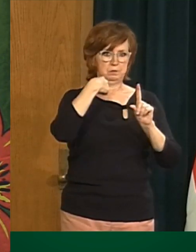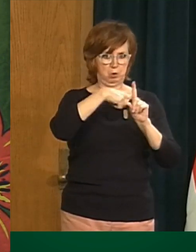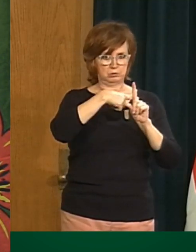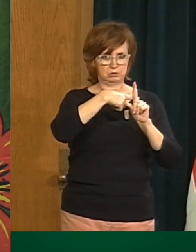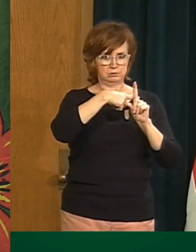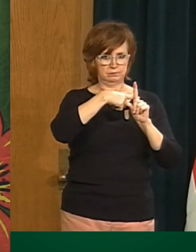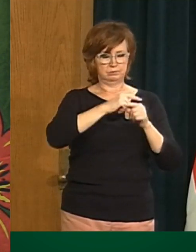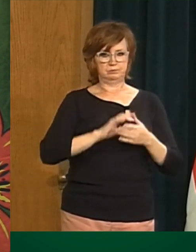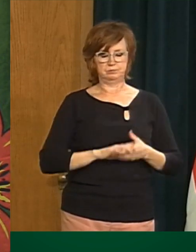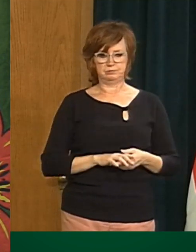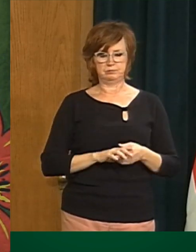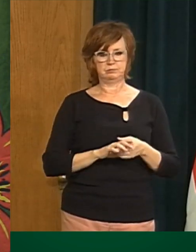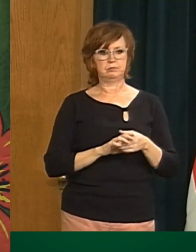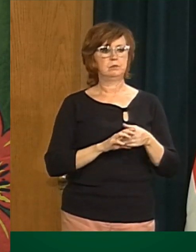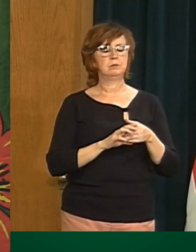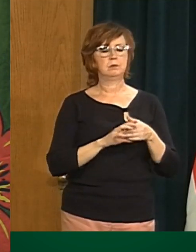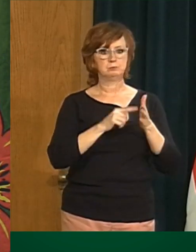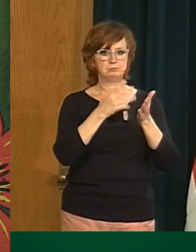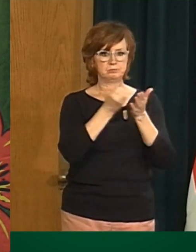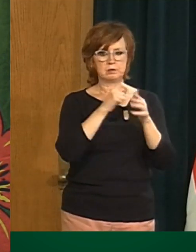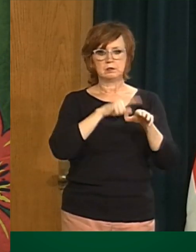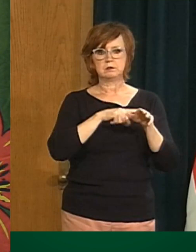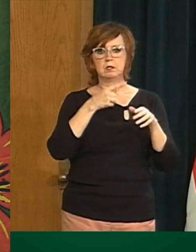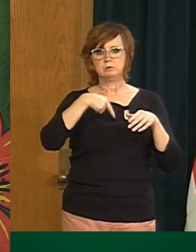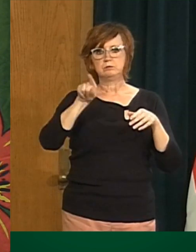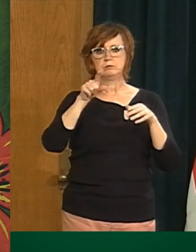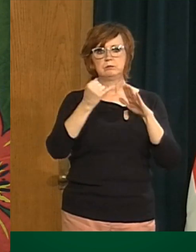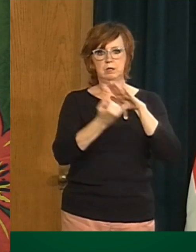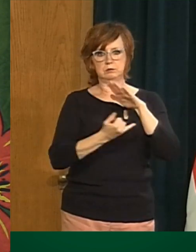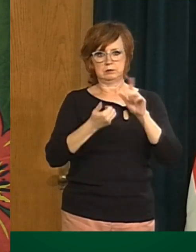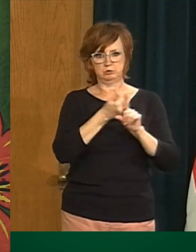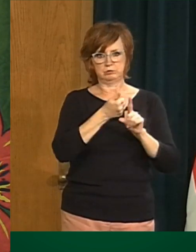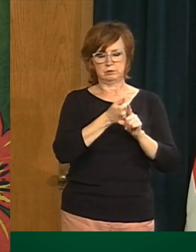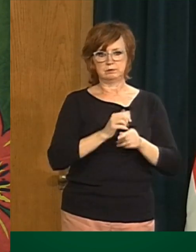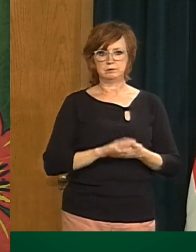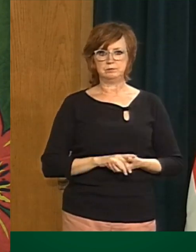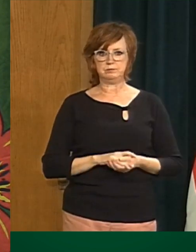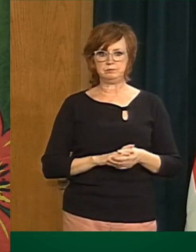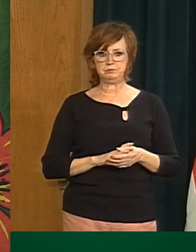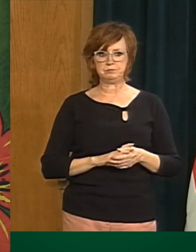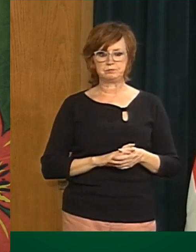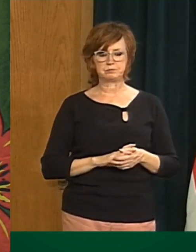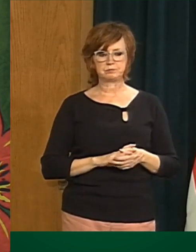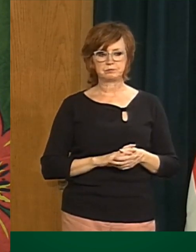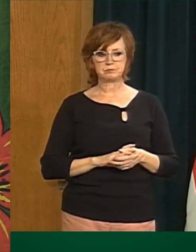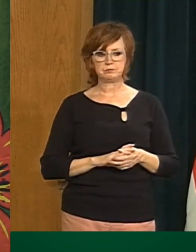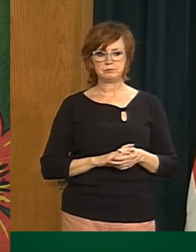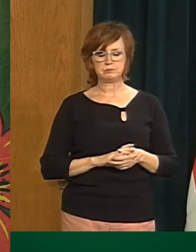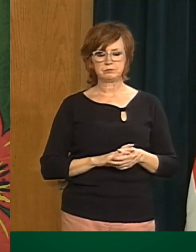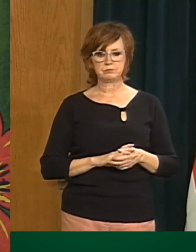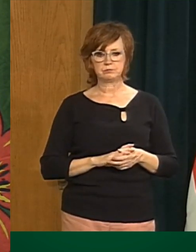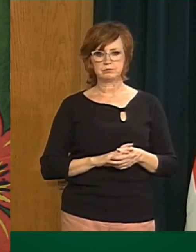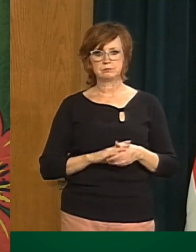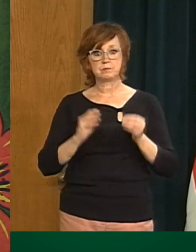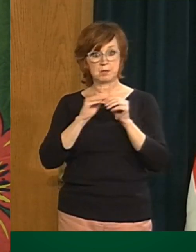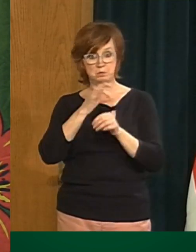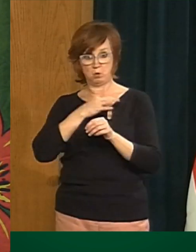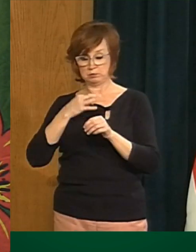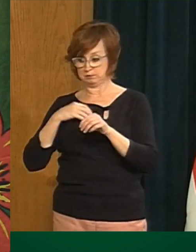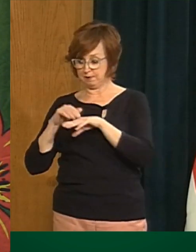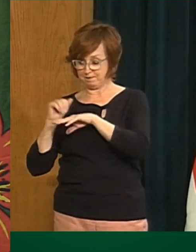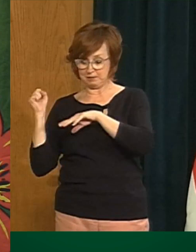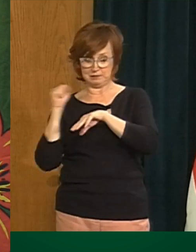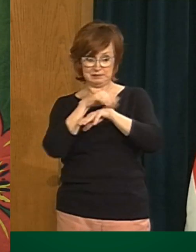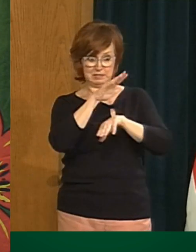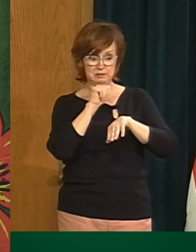So the resources are there, more on their way. And we're confident that we will be able to work with the local